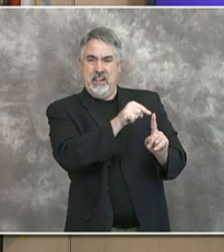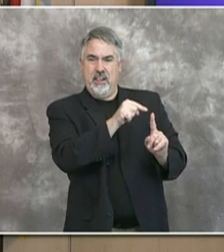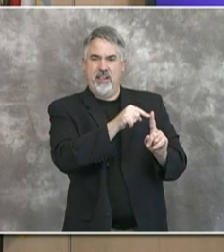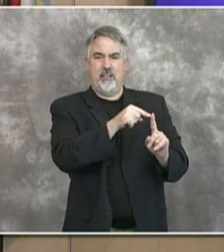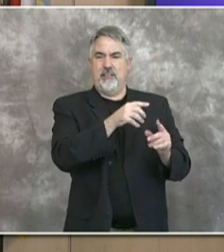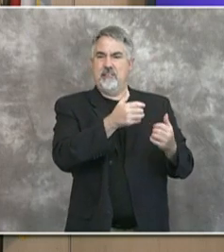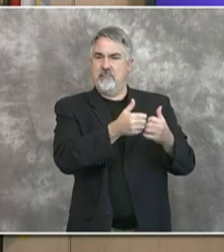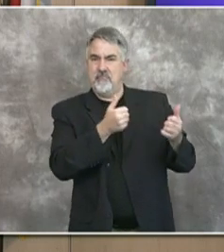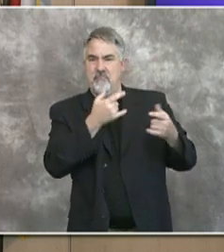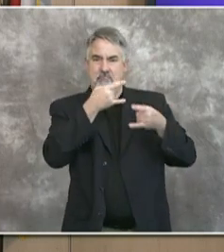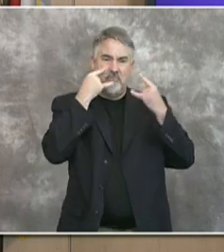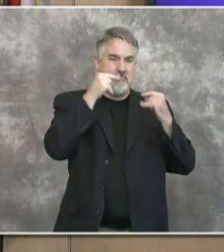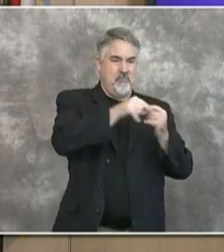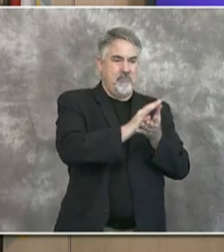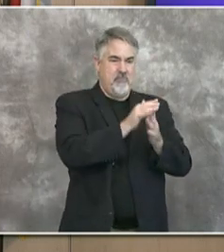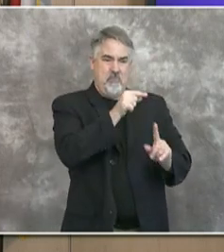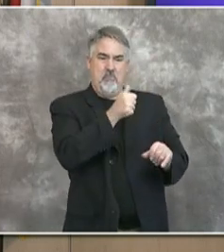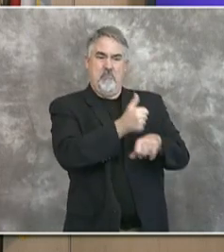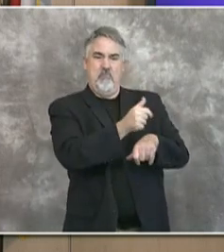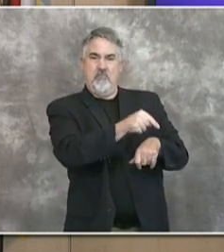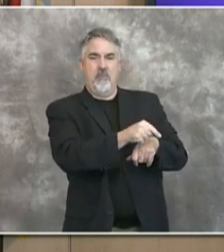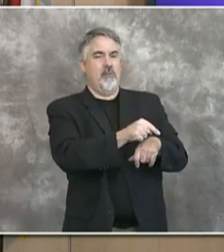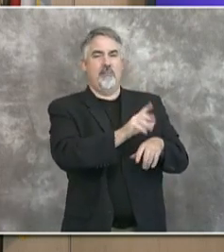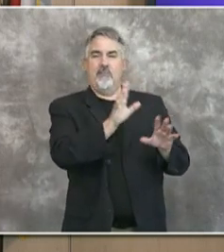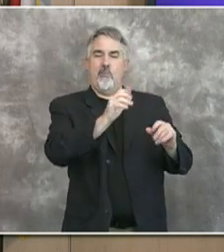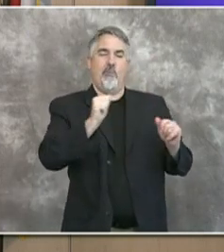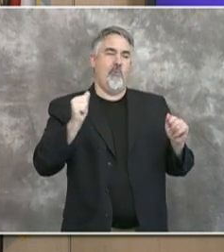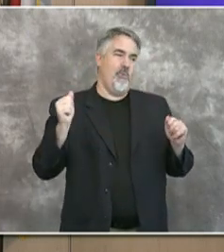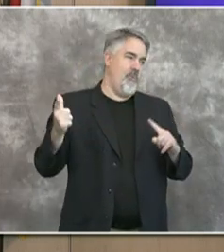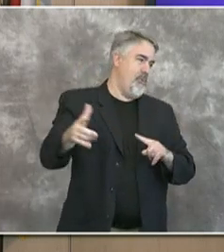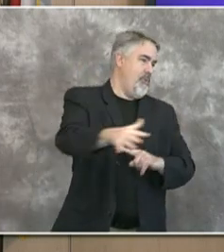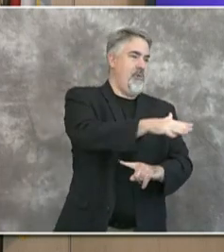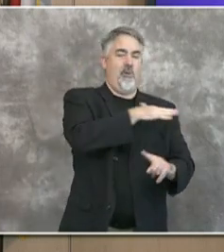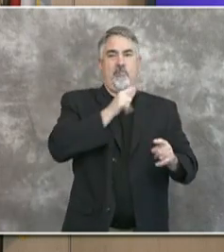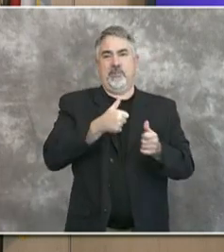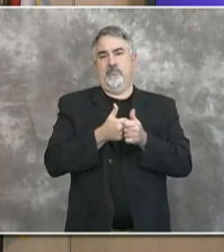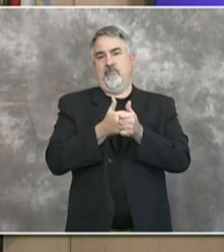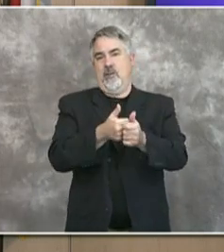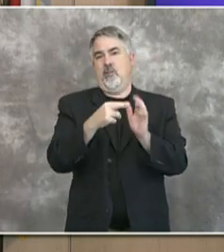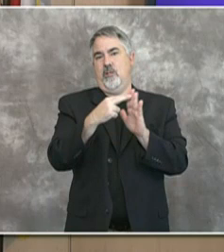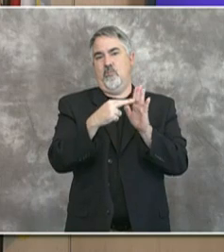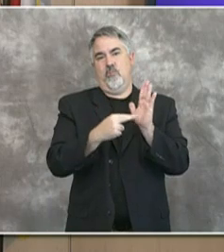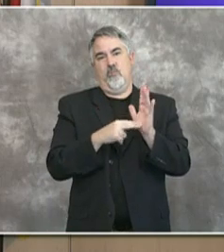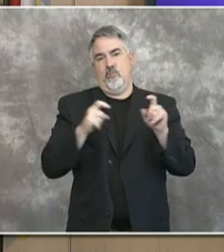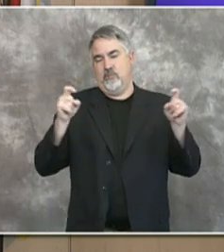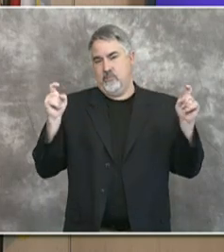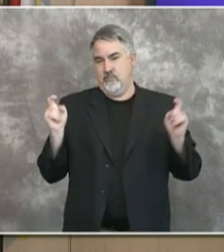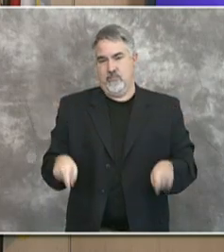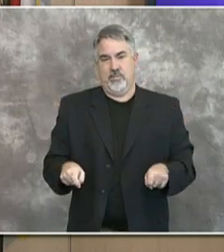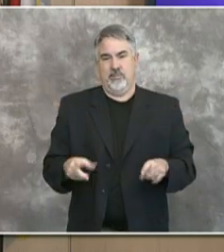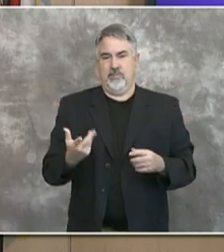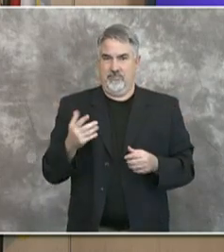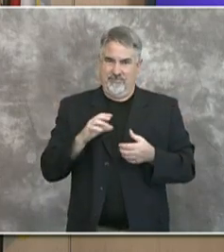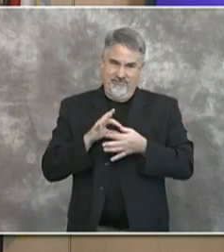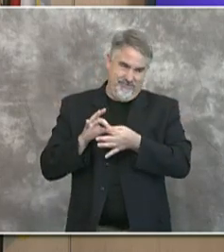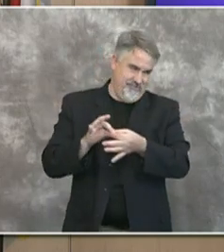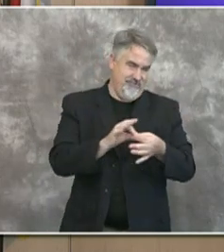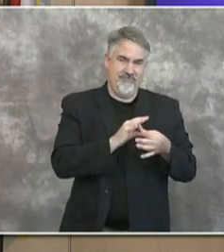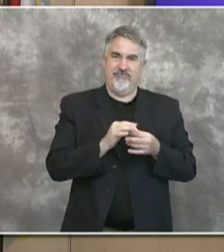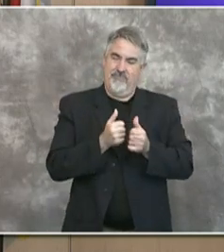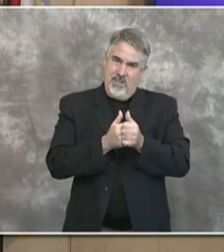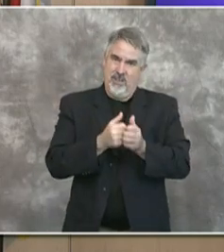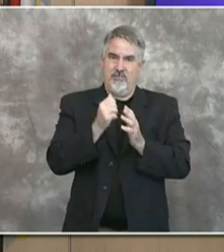their face. Everyone needs to do that. We all have to be in this fight, whether we live in Chula Vista or